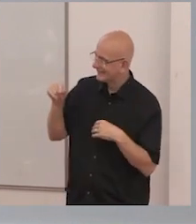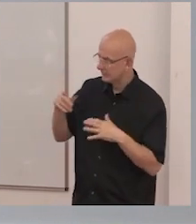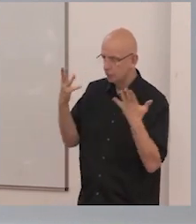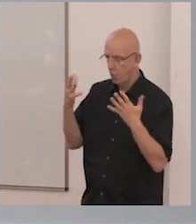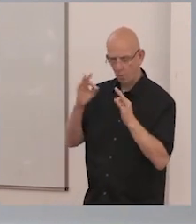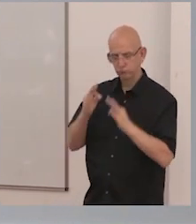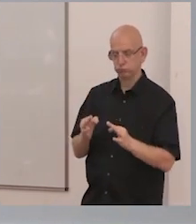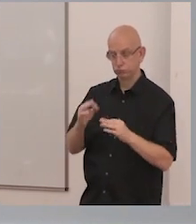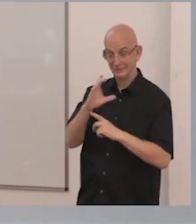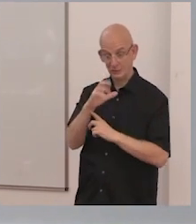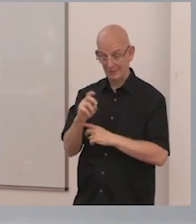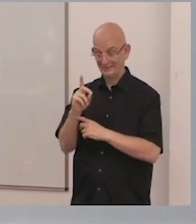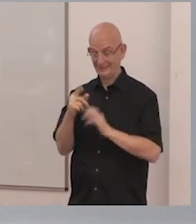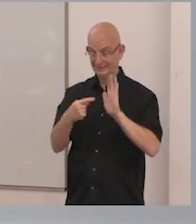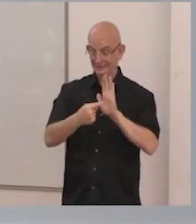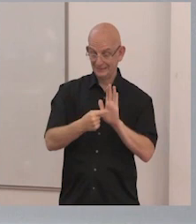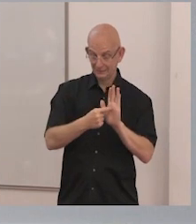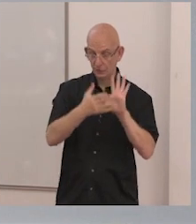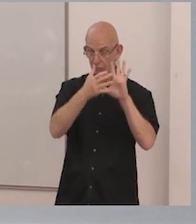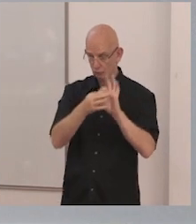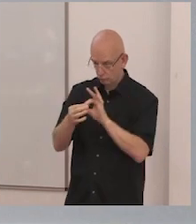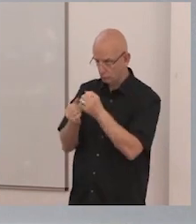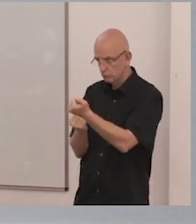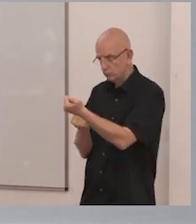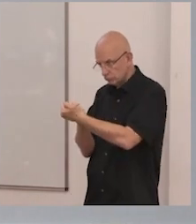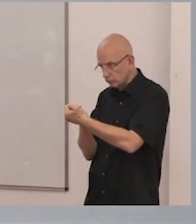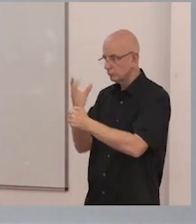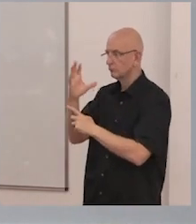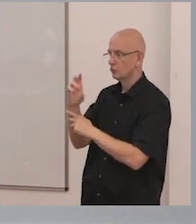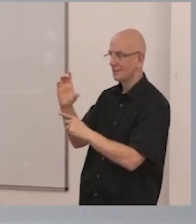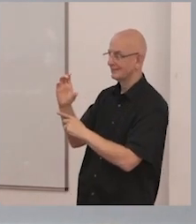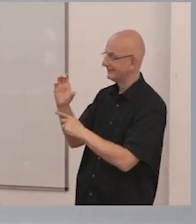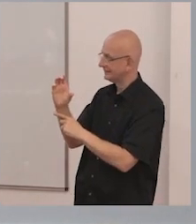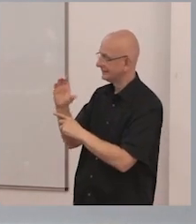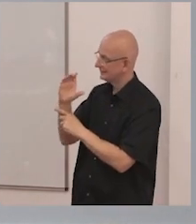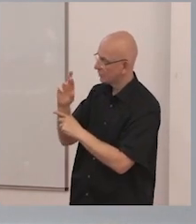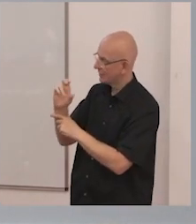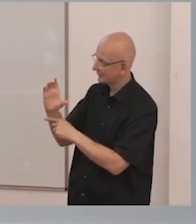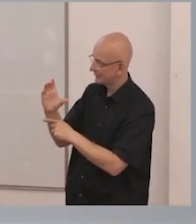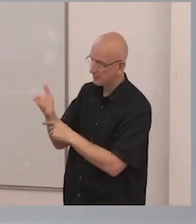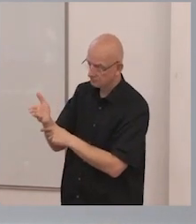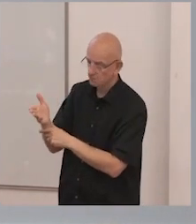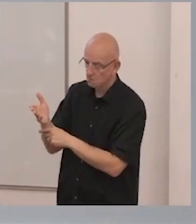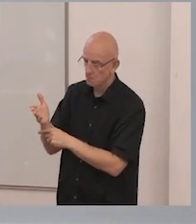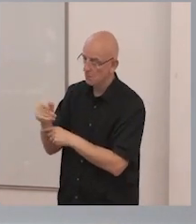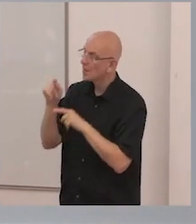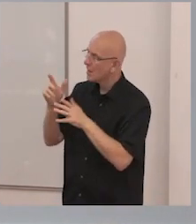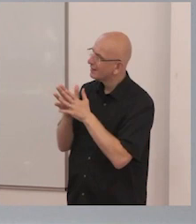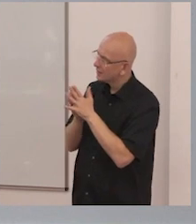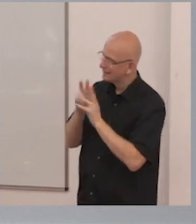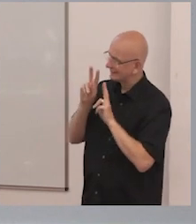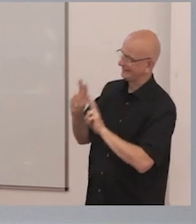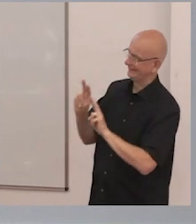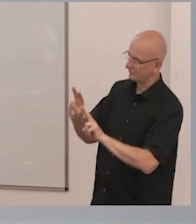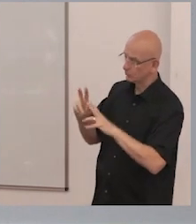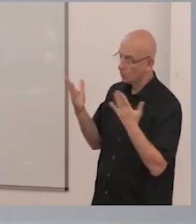It's also really interesting to note that the CIPD committee has made a number of references to children in their